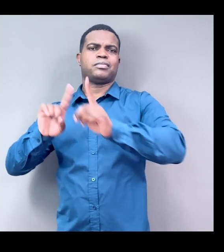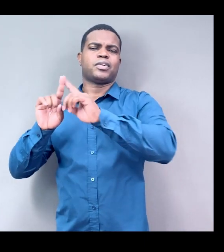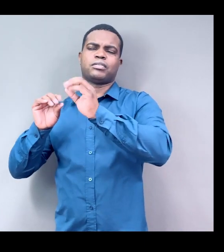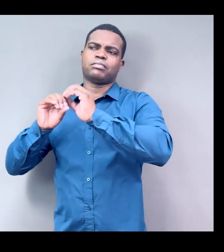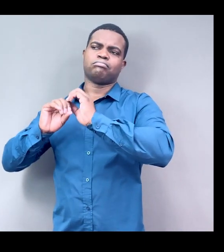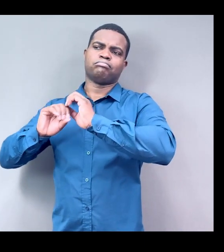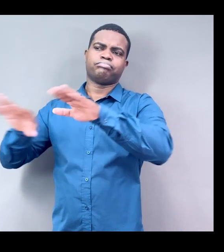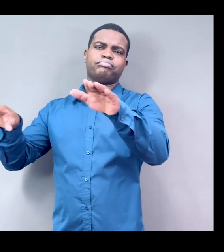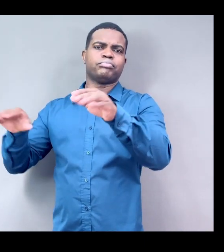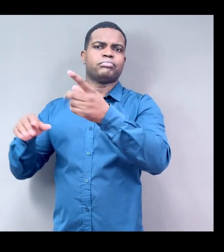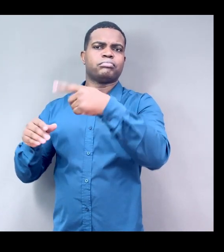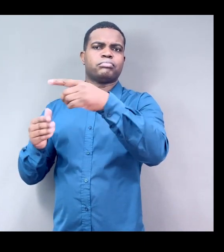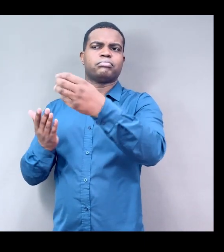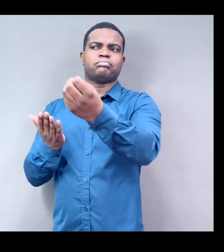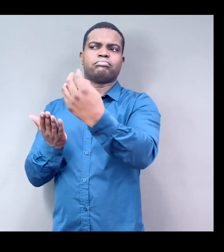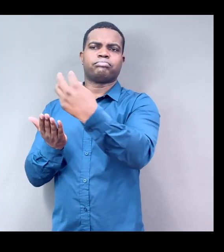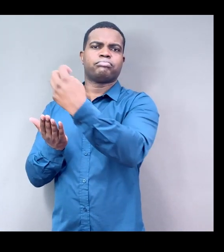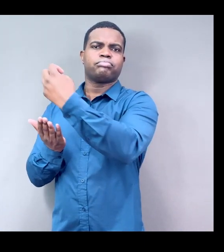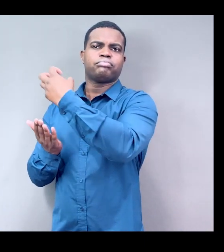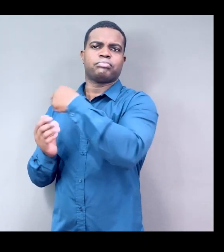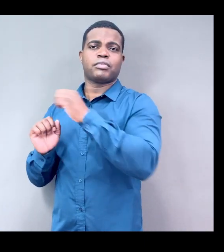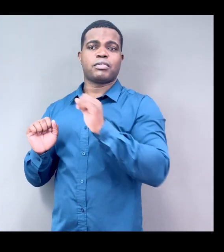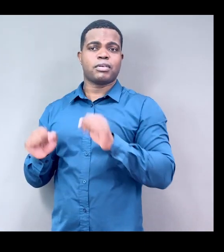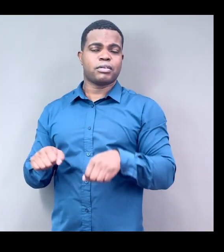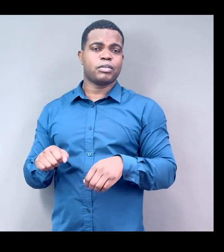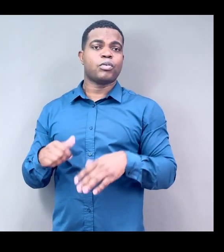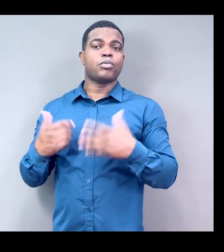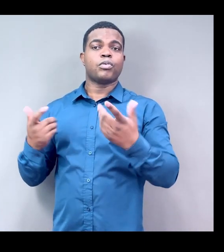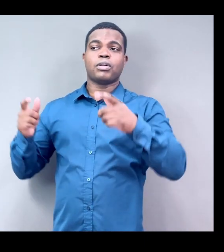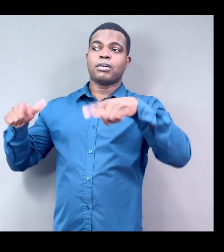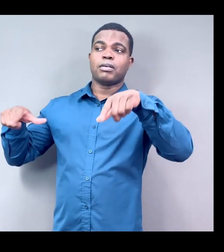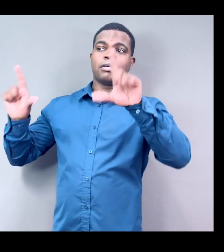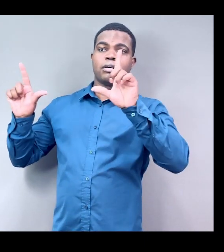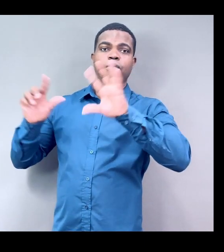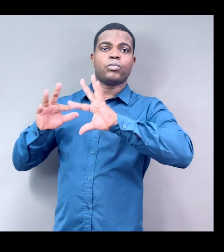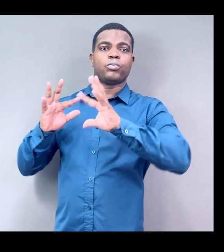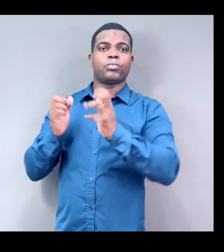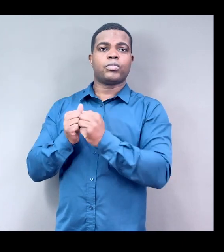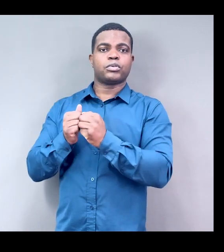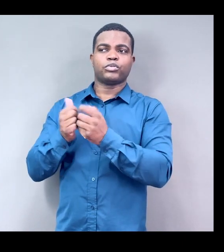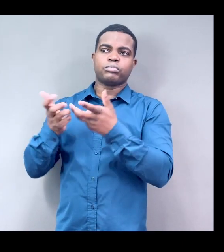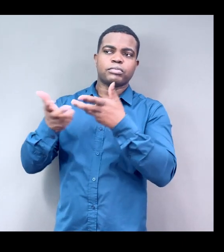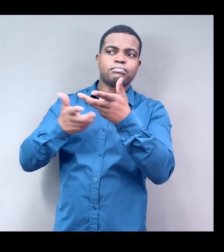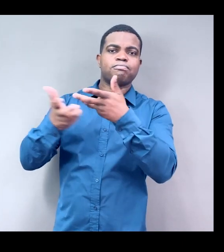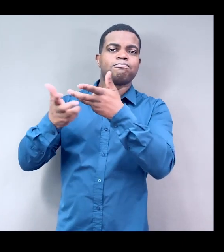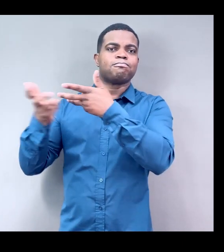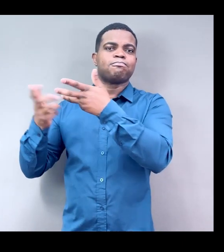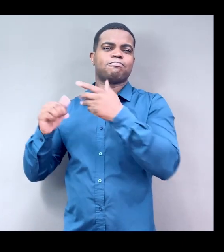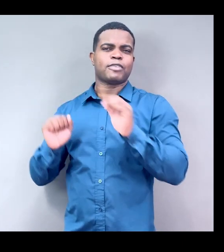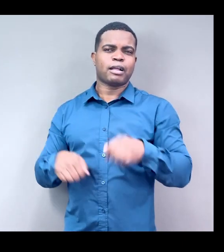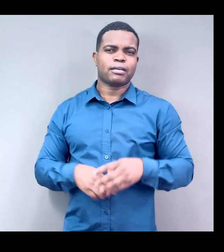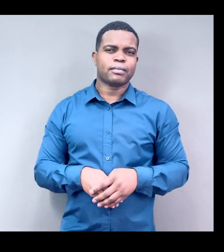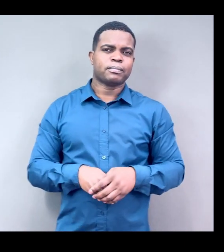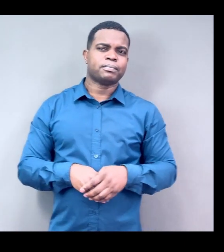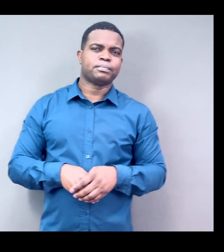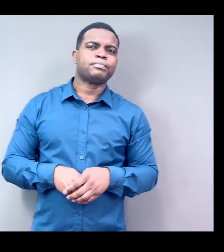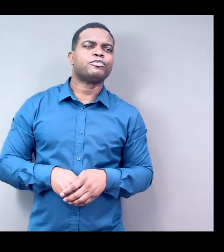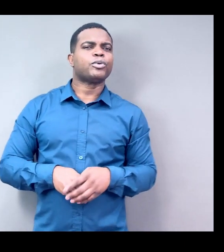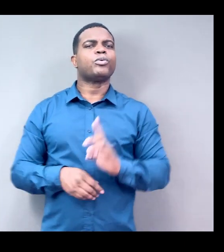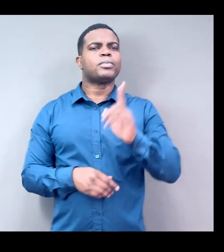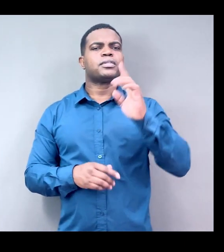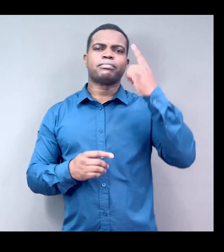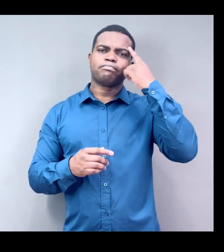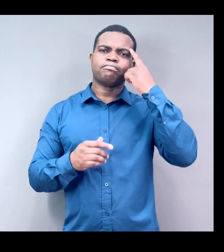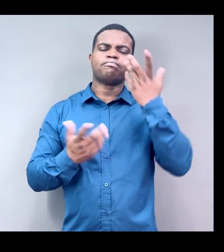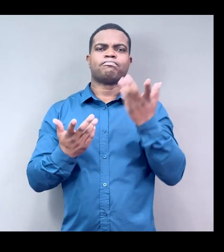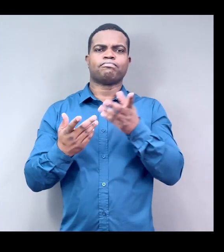can decide to use surveys, you can decide to host virtual workshops. So